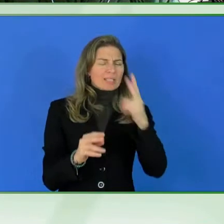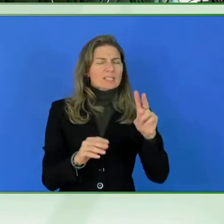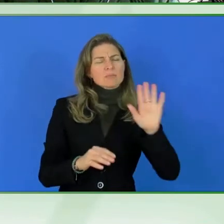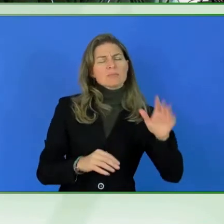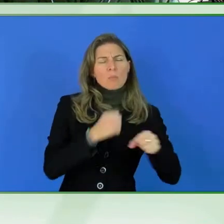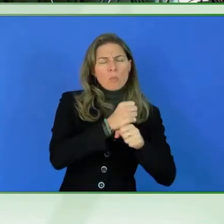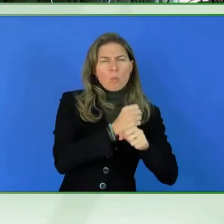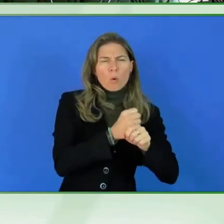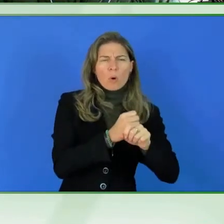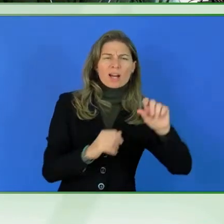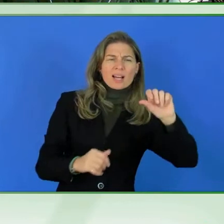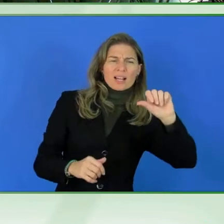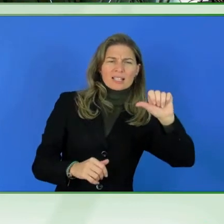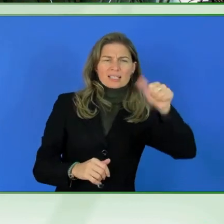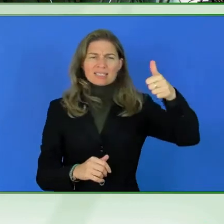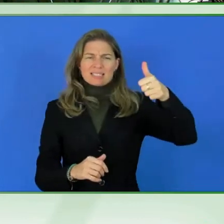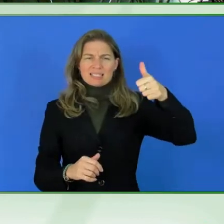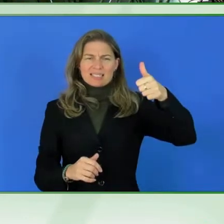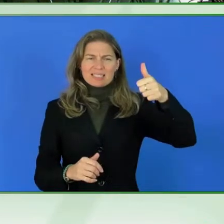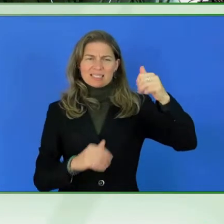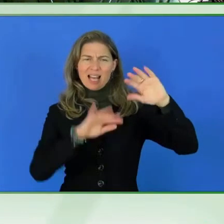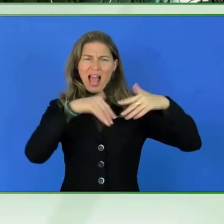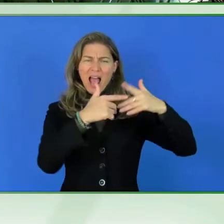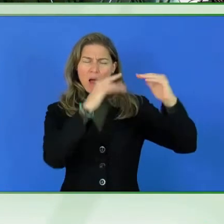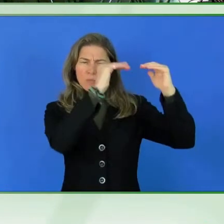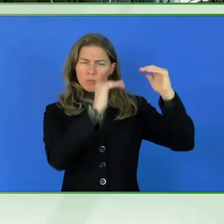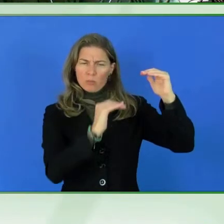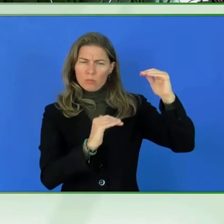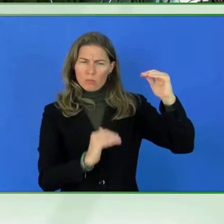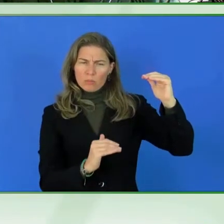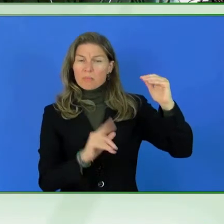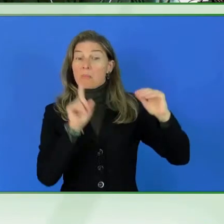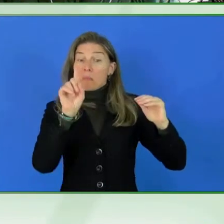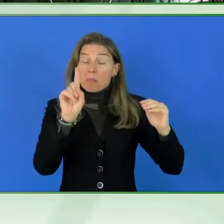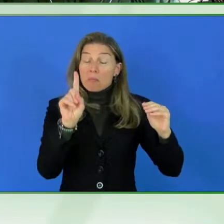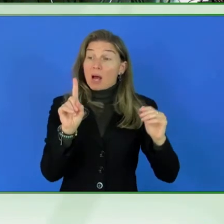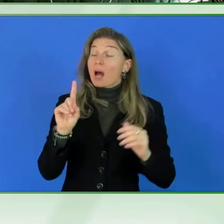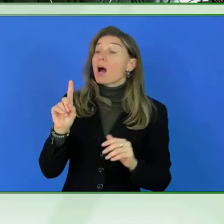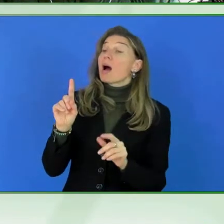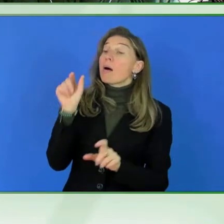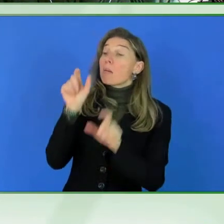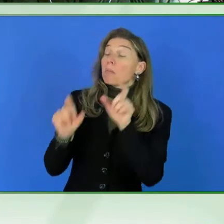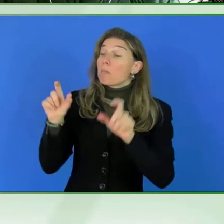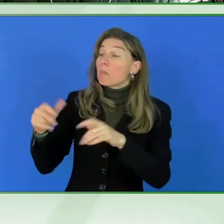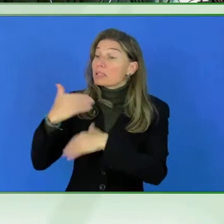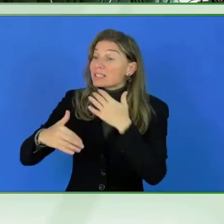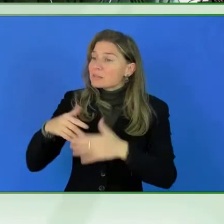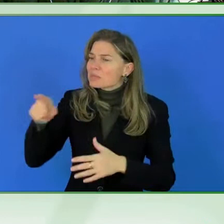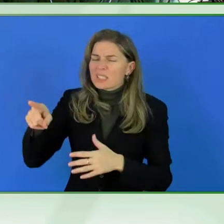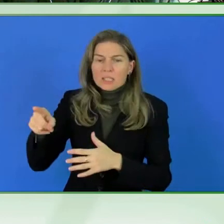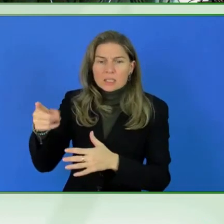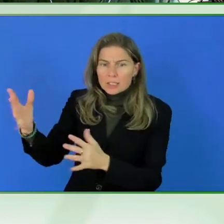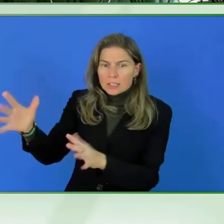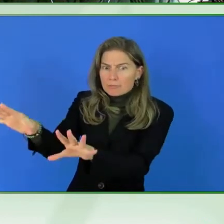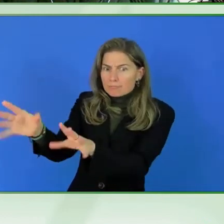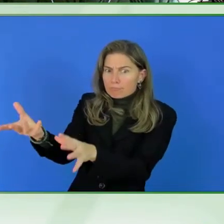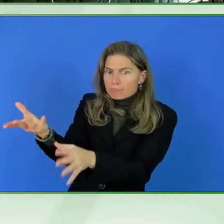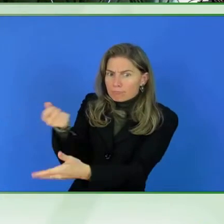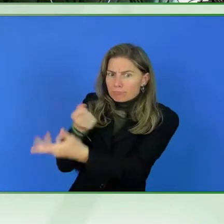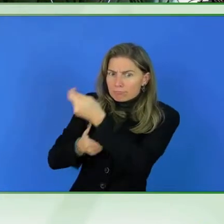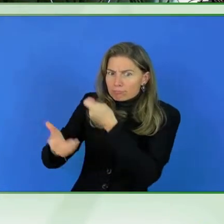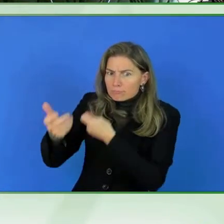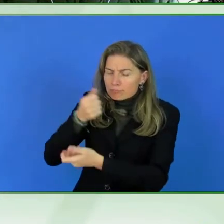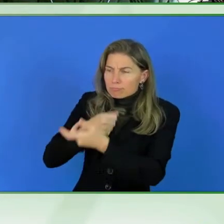please. To attract our PWD candidates from the labor market and also retain our